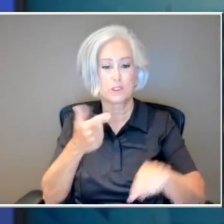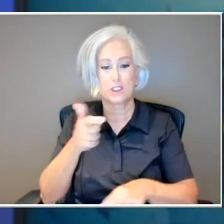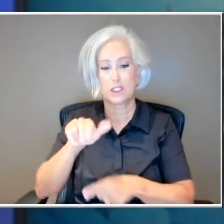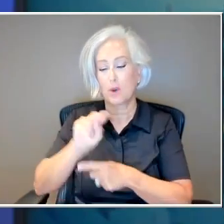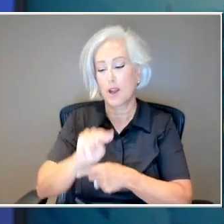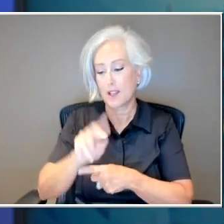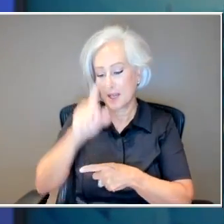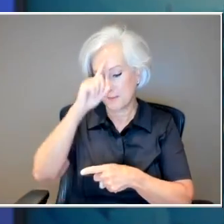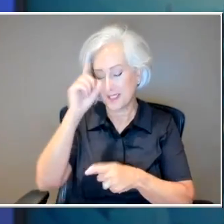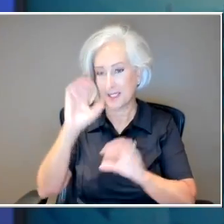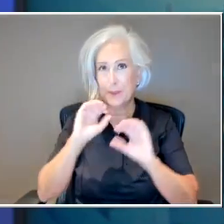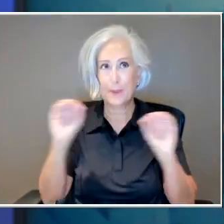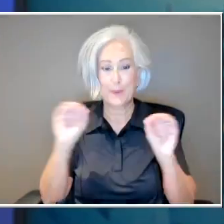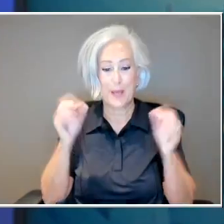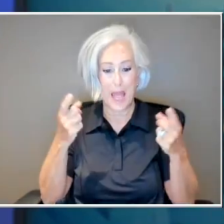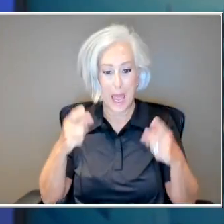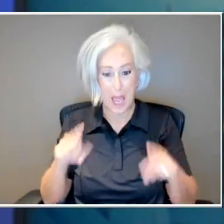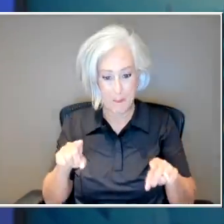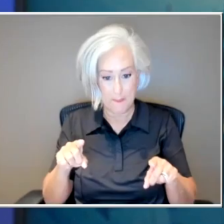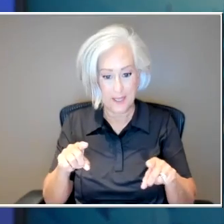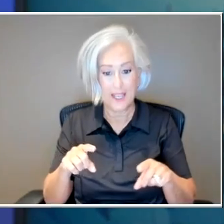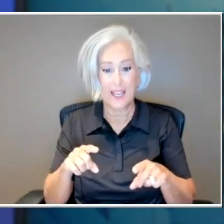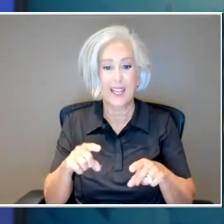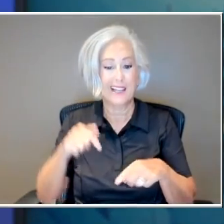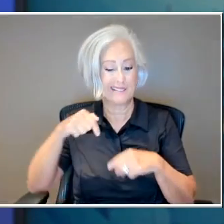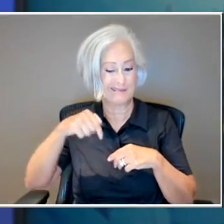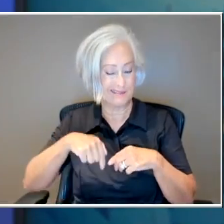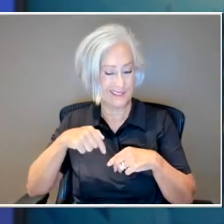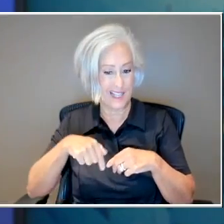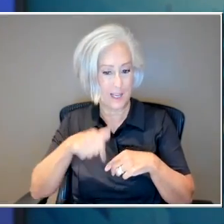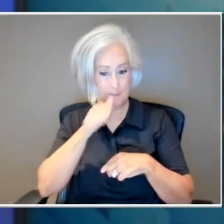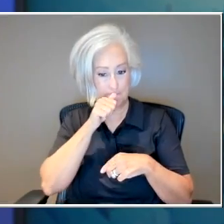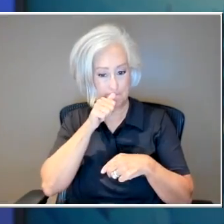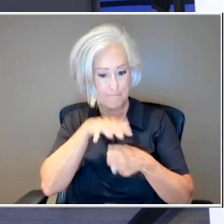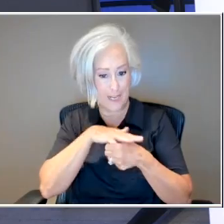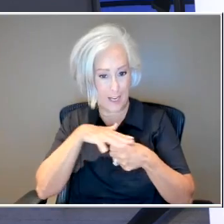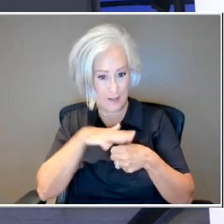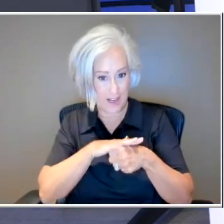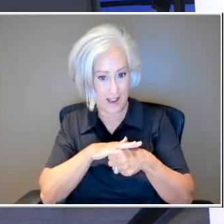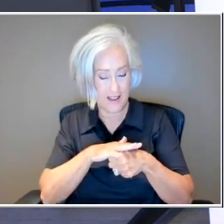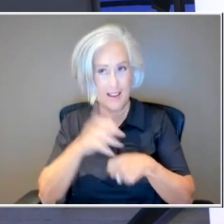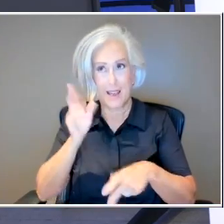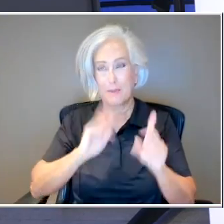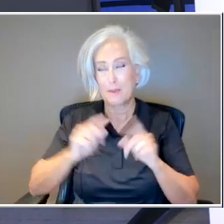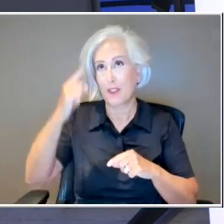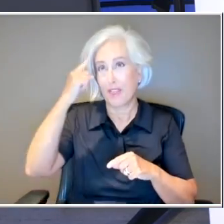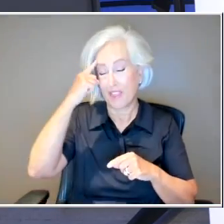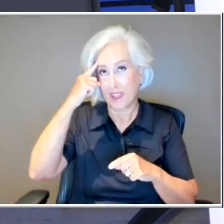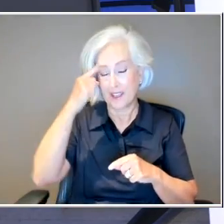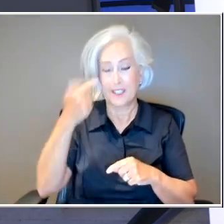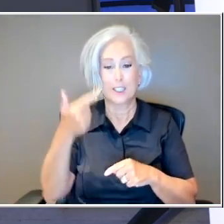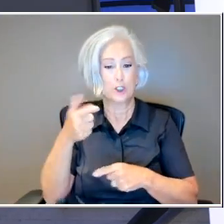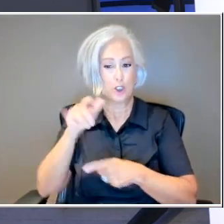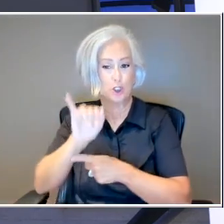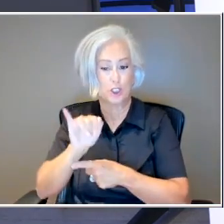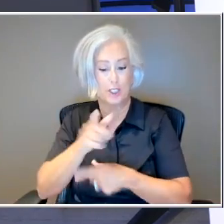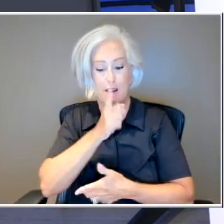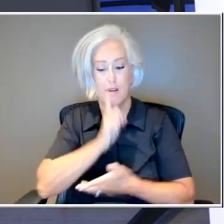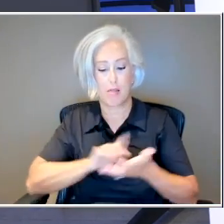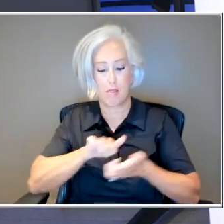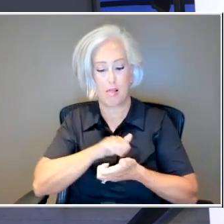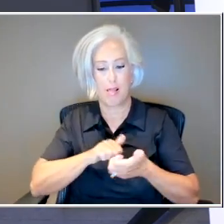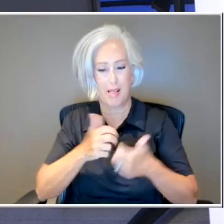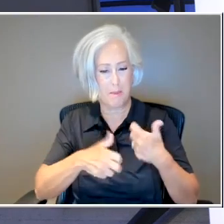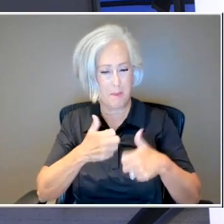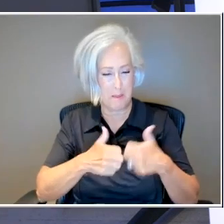so many times the first thing that people think of is GI. Yeah. GI, because it sounds like we all have some sort of GI issue right. going on to some level.